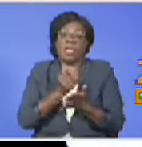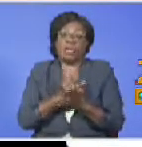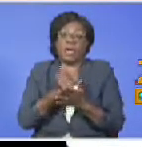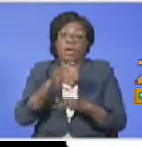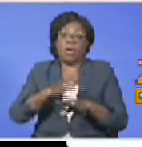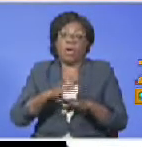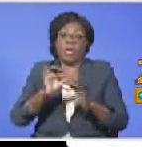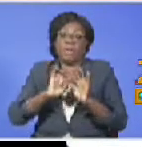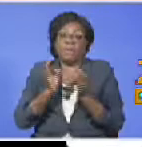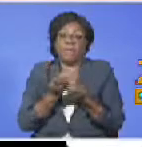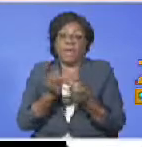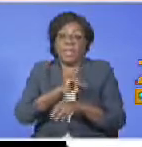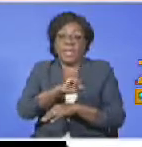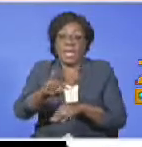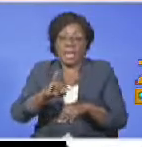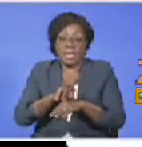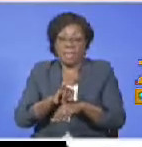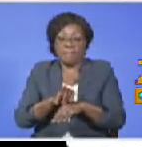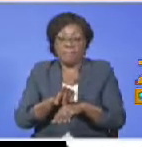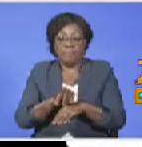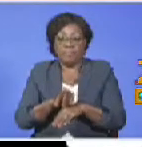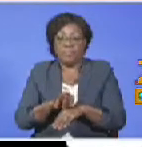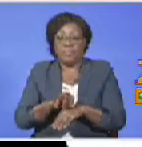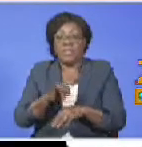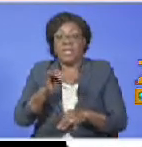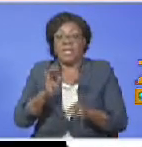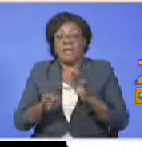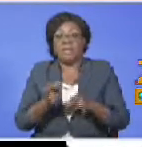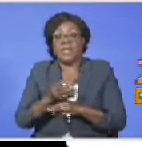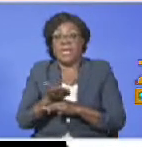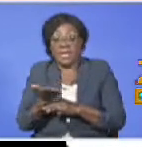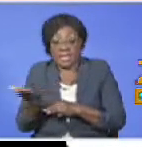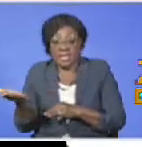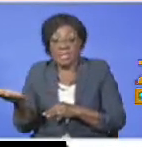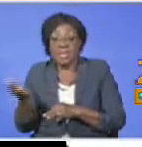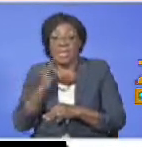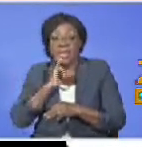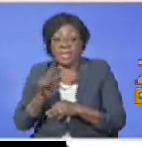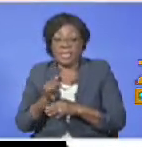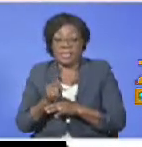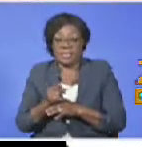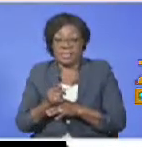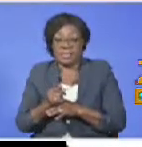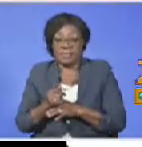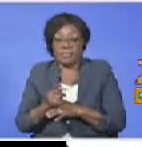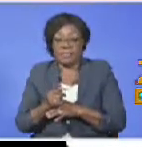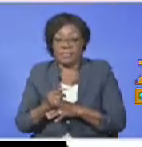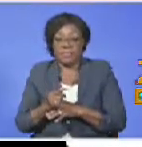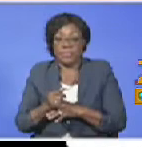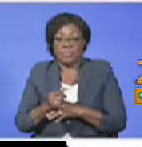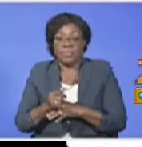in any part of the Bahamas, and I presume it would mean illegal